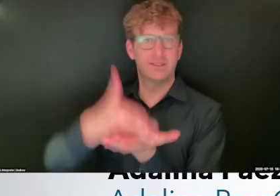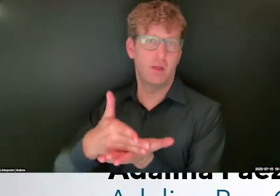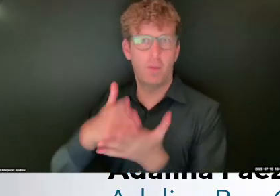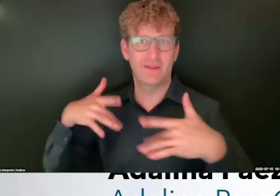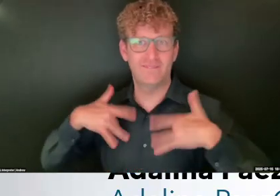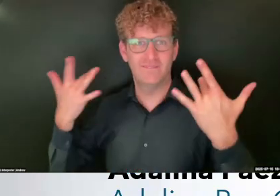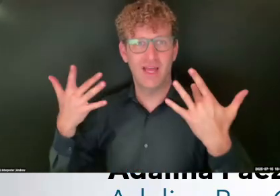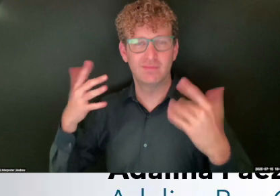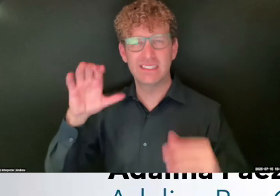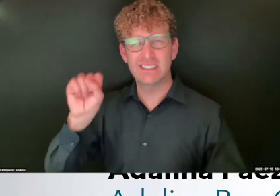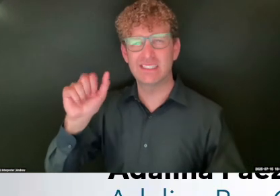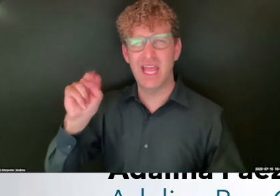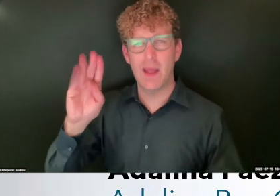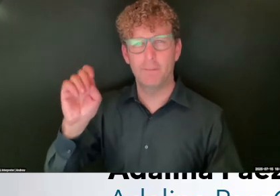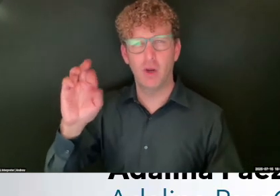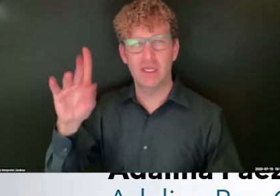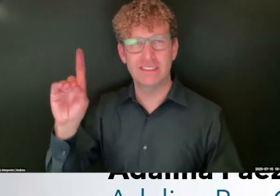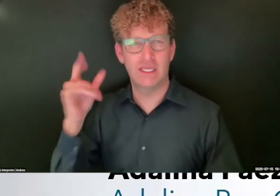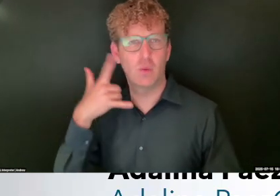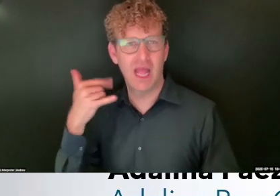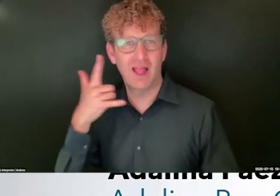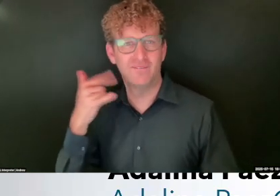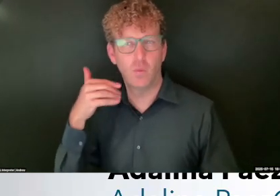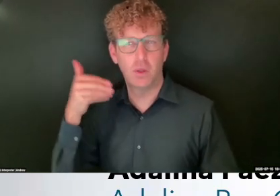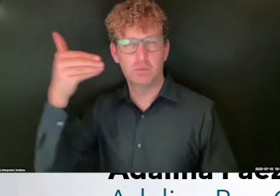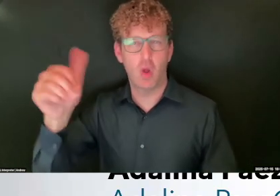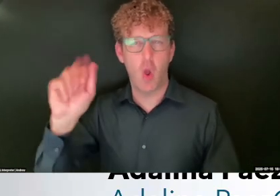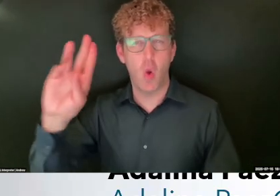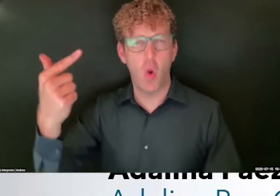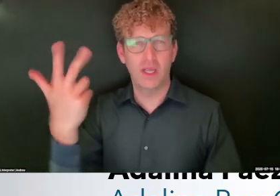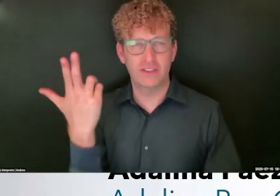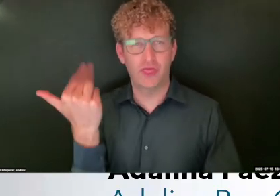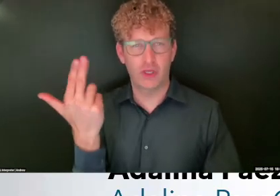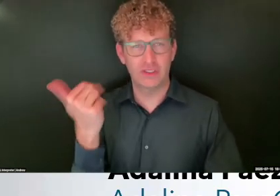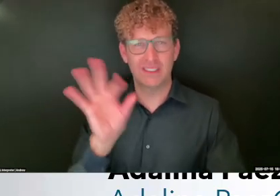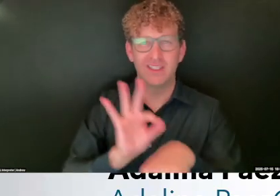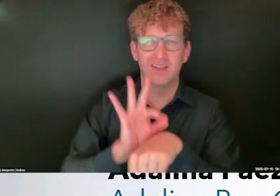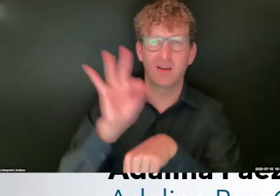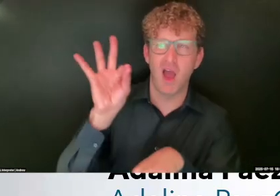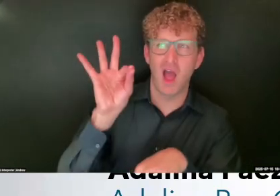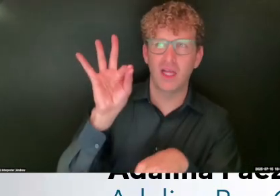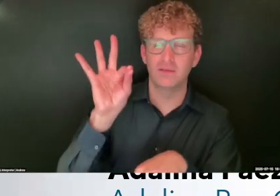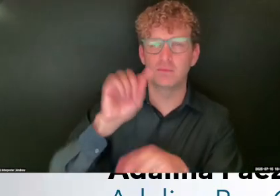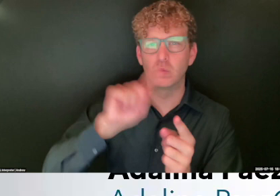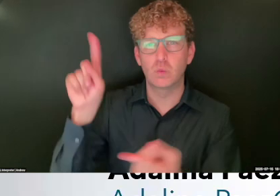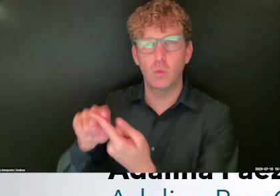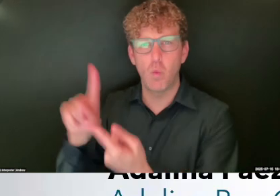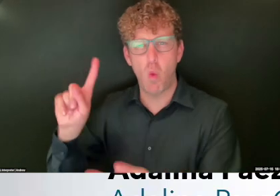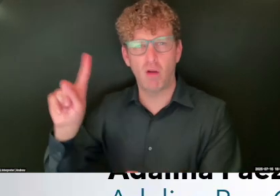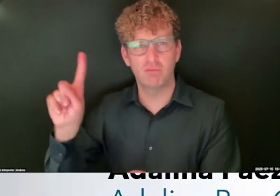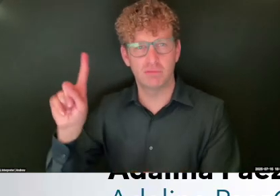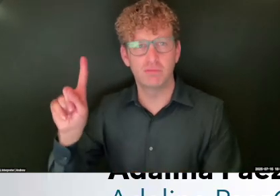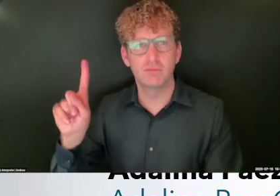August 13th from 9 to 1 p.m. So these events are put together by the Training and Community